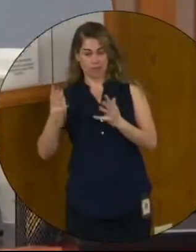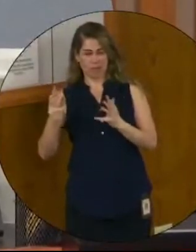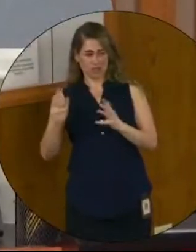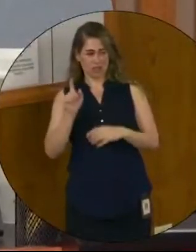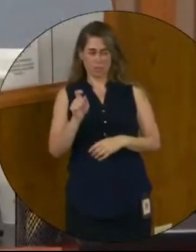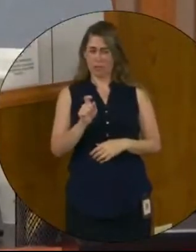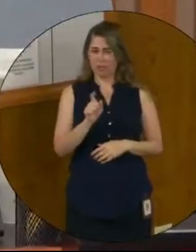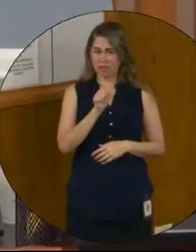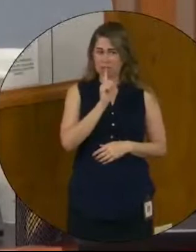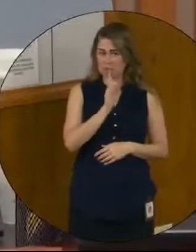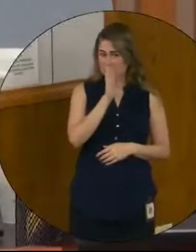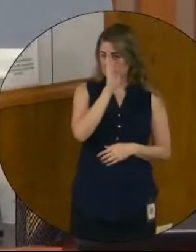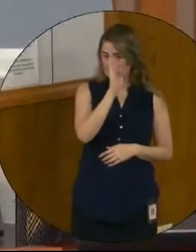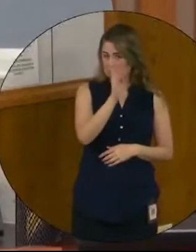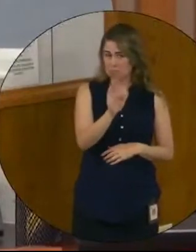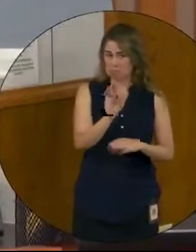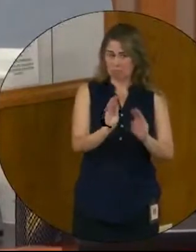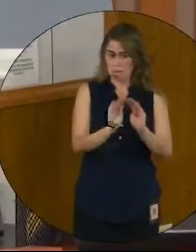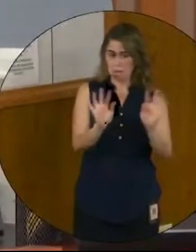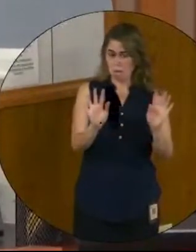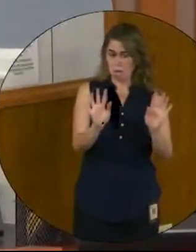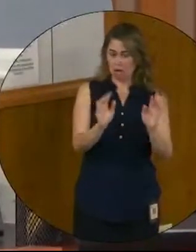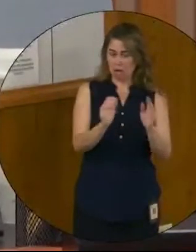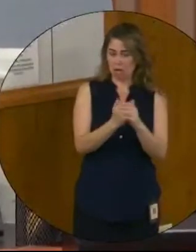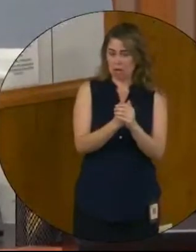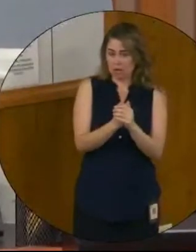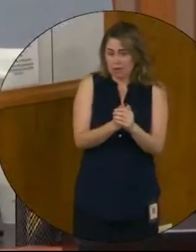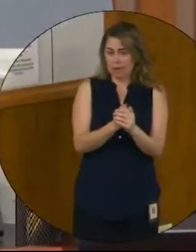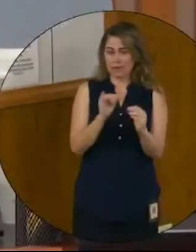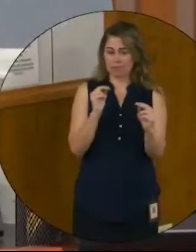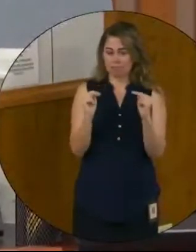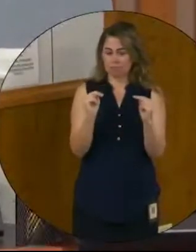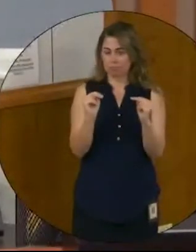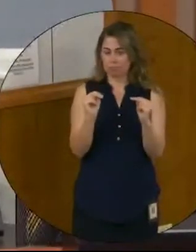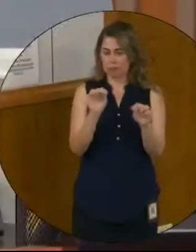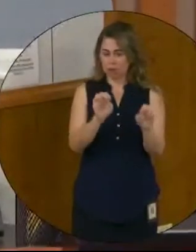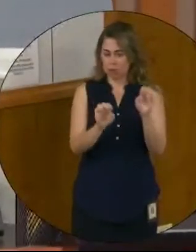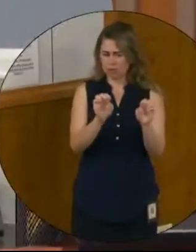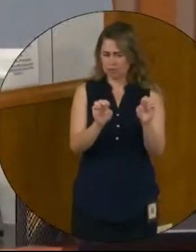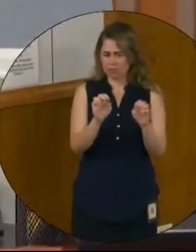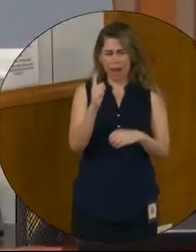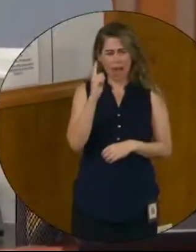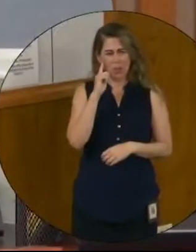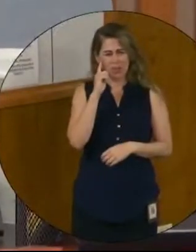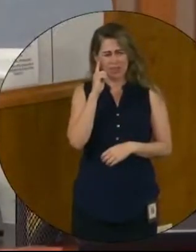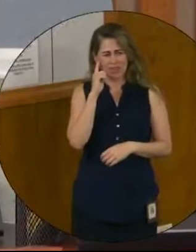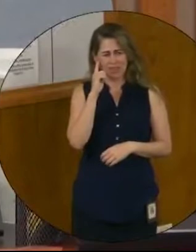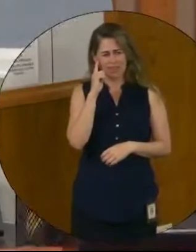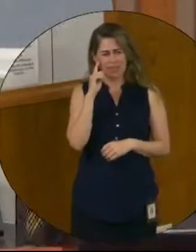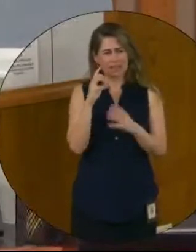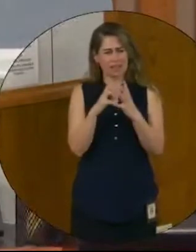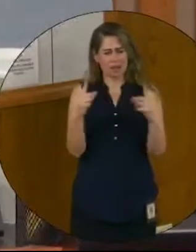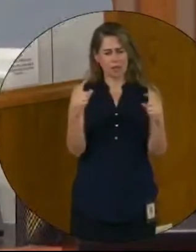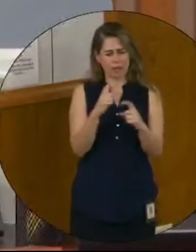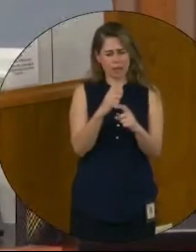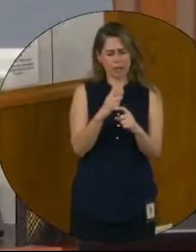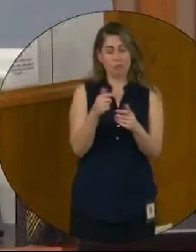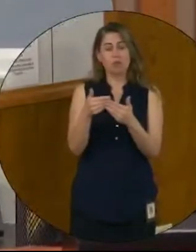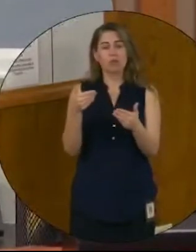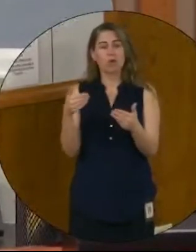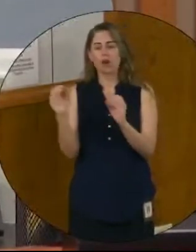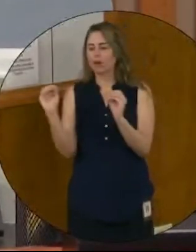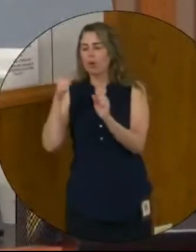not, I mean, it's an objective evaluation, so I don't think it's as complicated as when we did not have